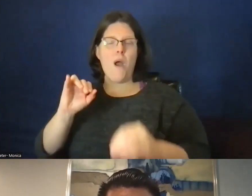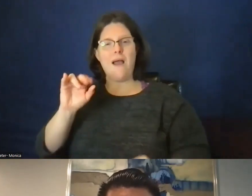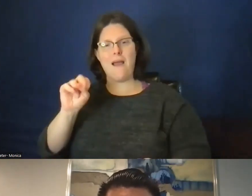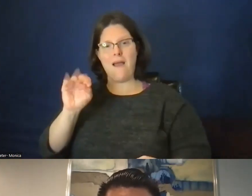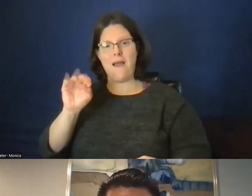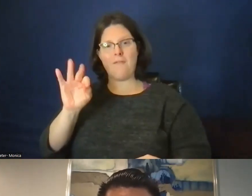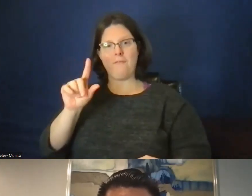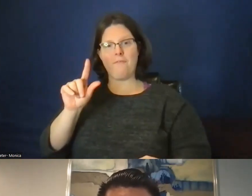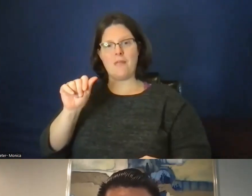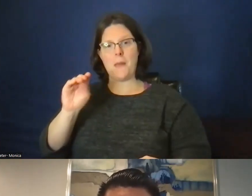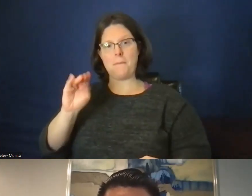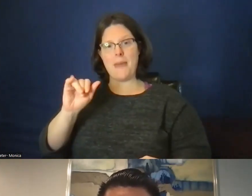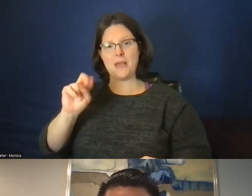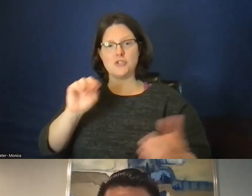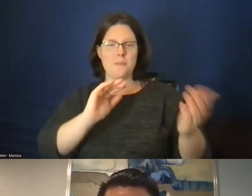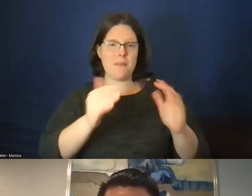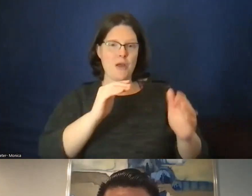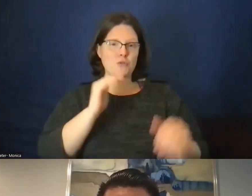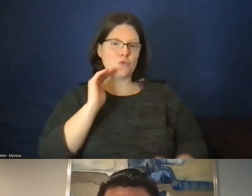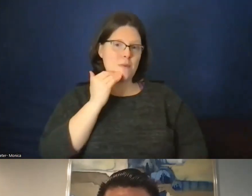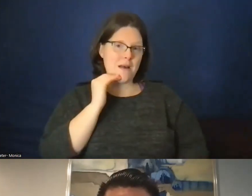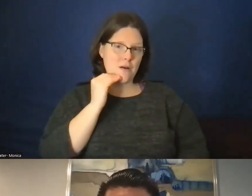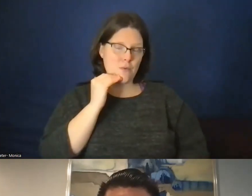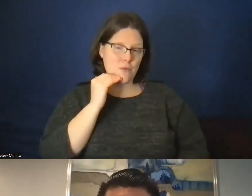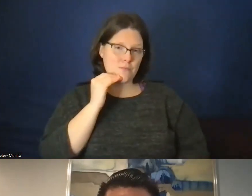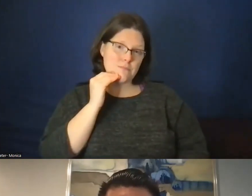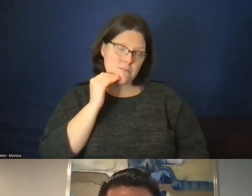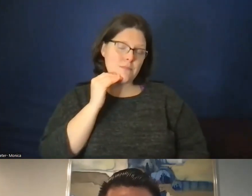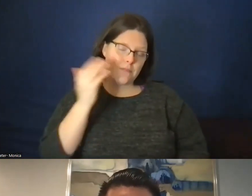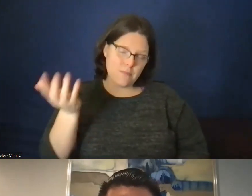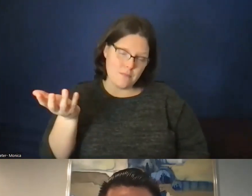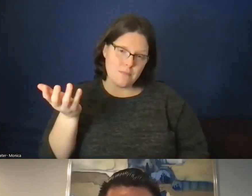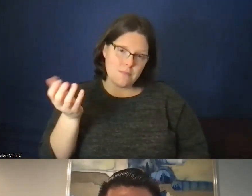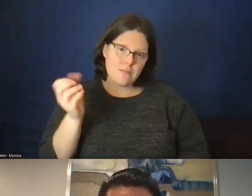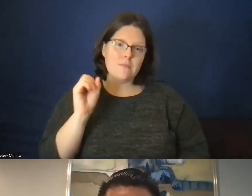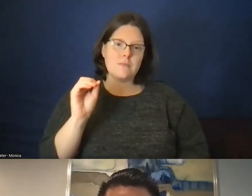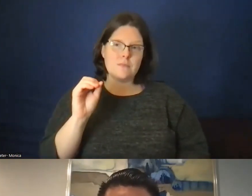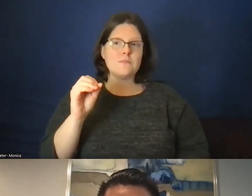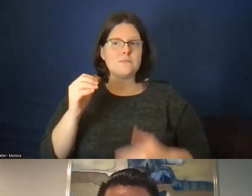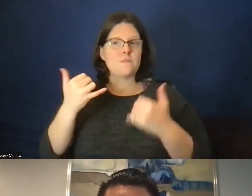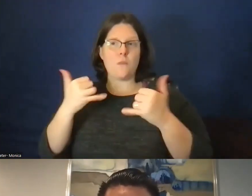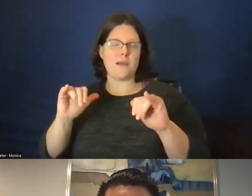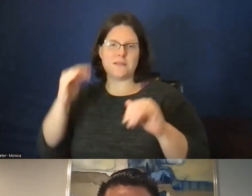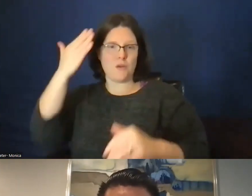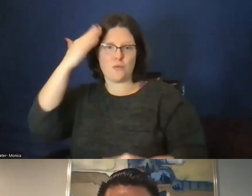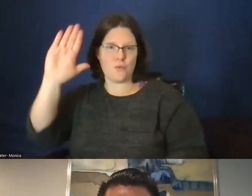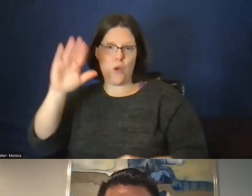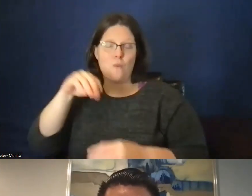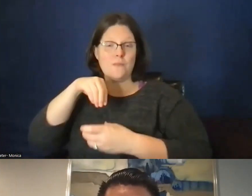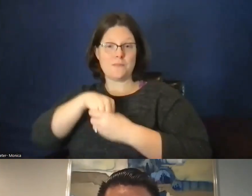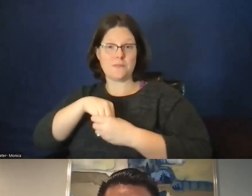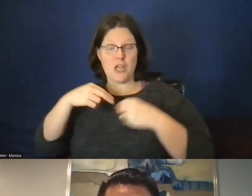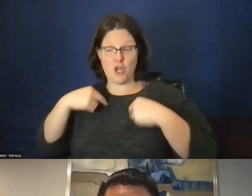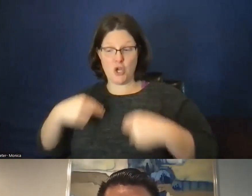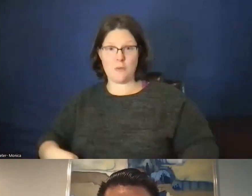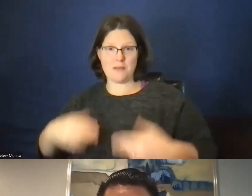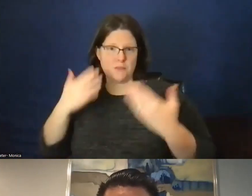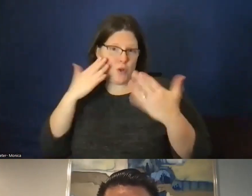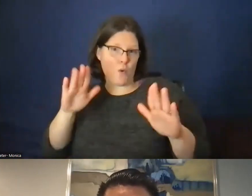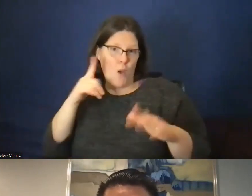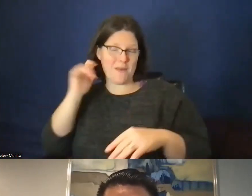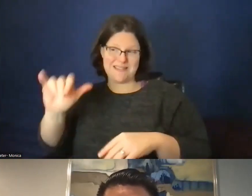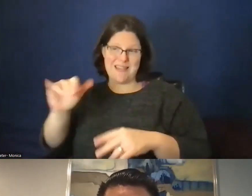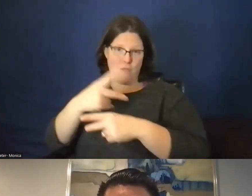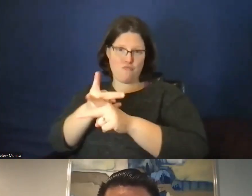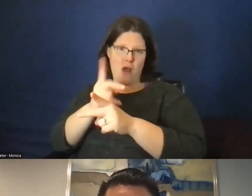inflammation than tobacco alone. So we still don't know in human because it's relatively new.